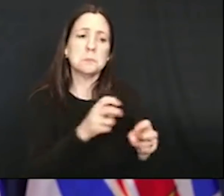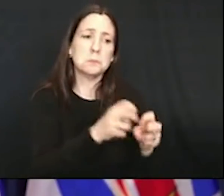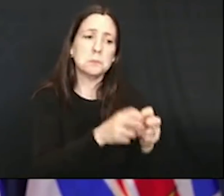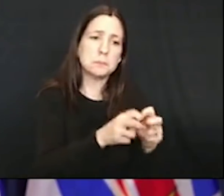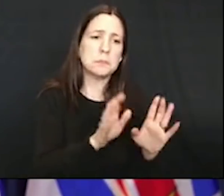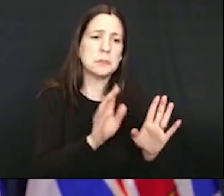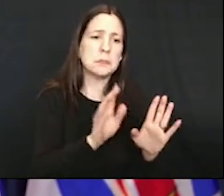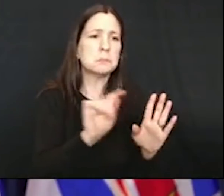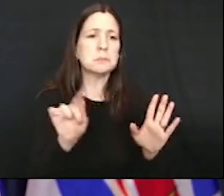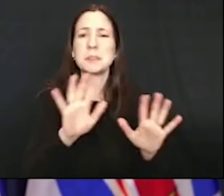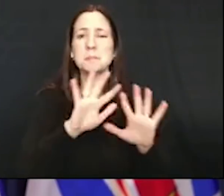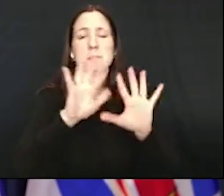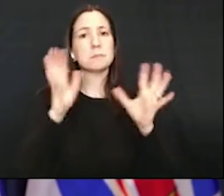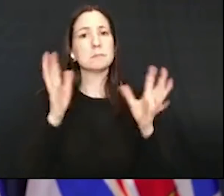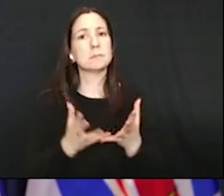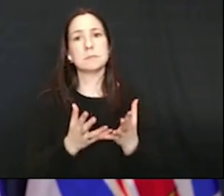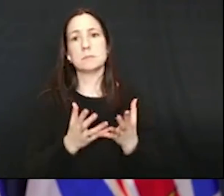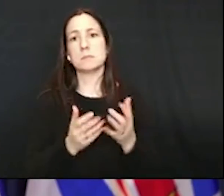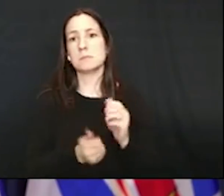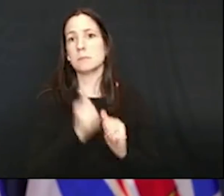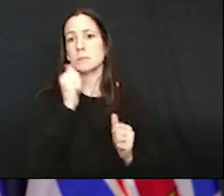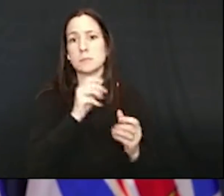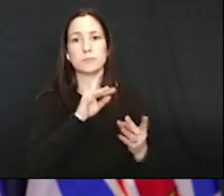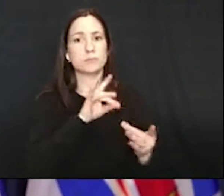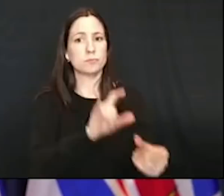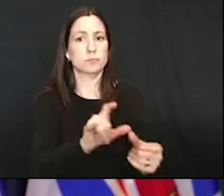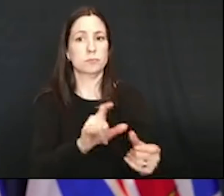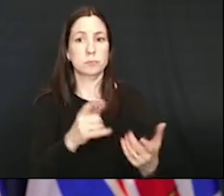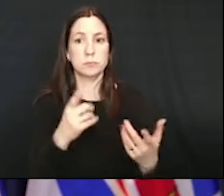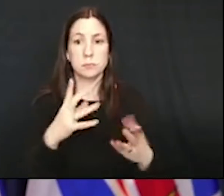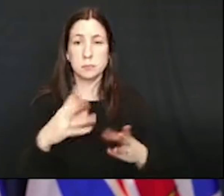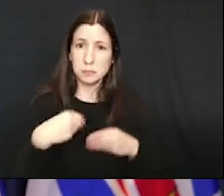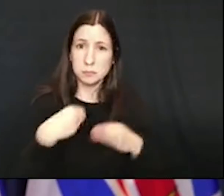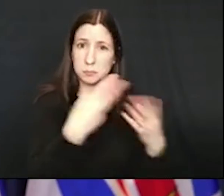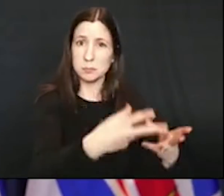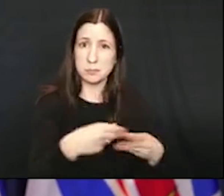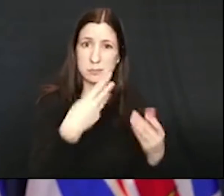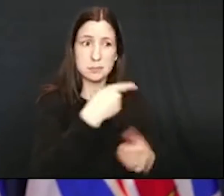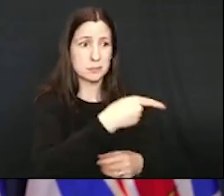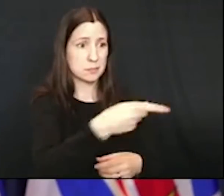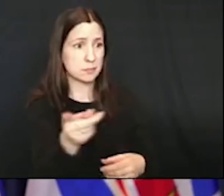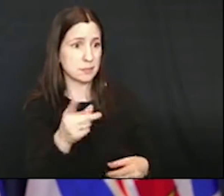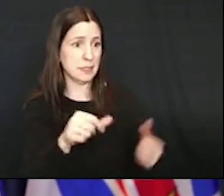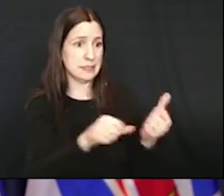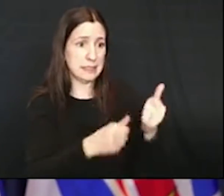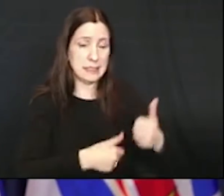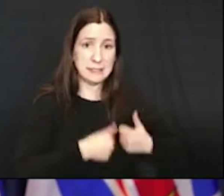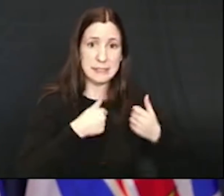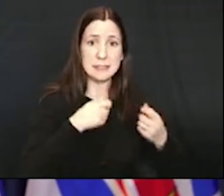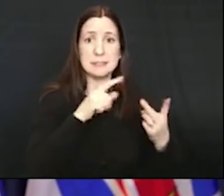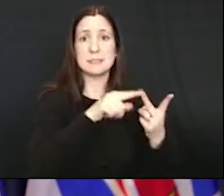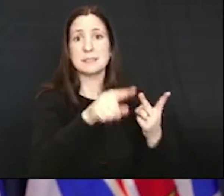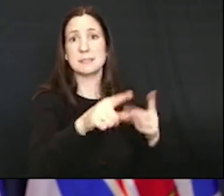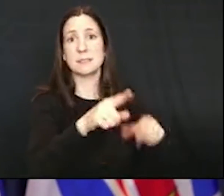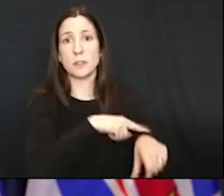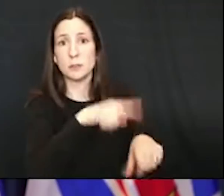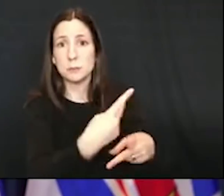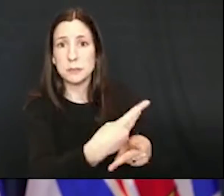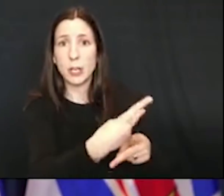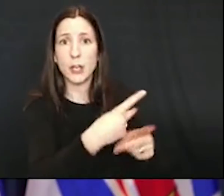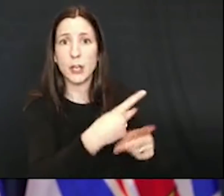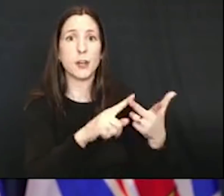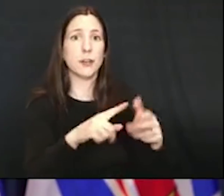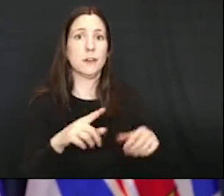general, to have delivered in long-term care, in assisted living, to healthcare workers, to First Nations,